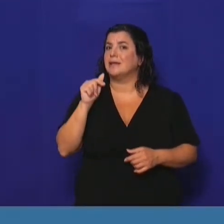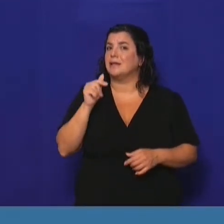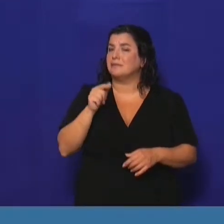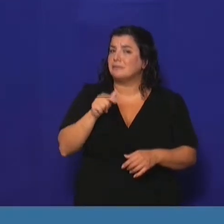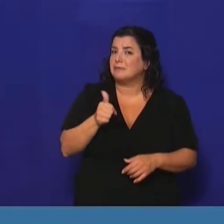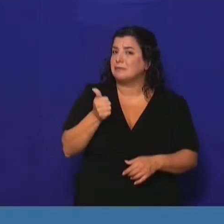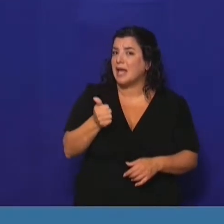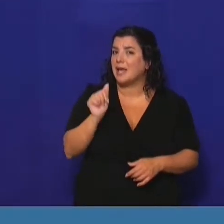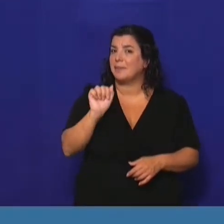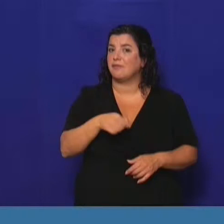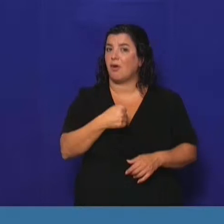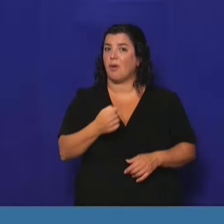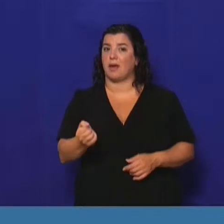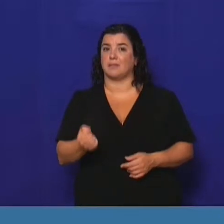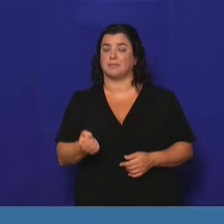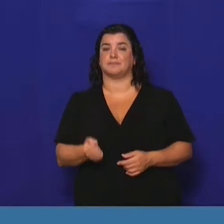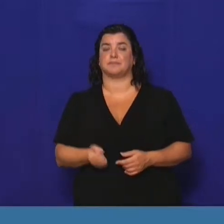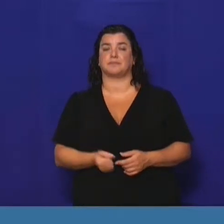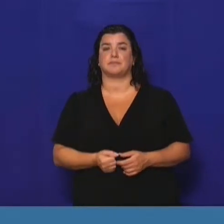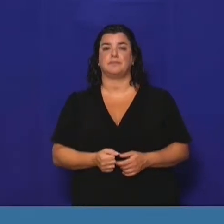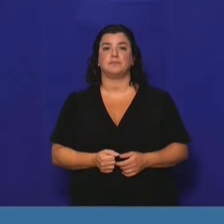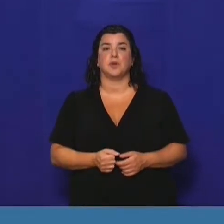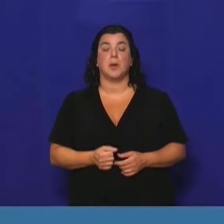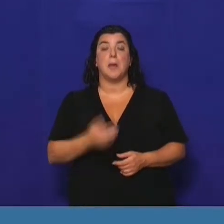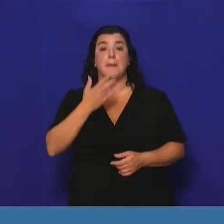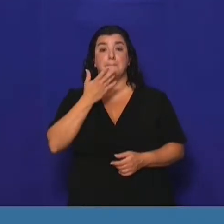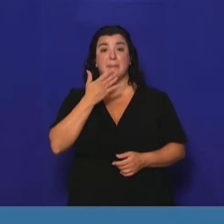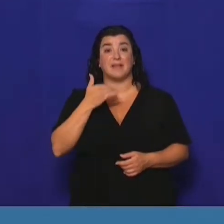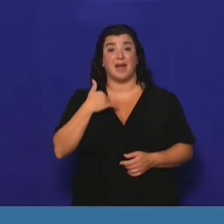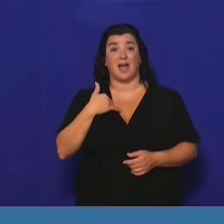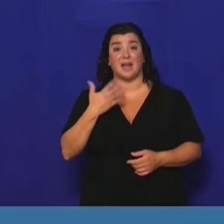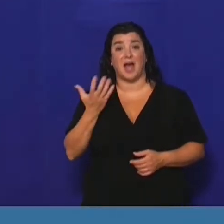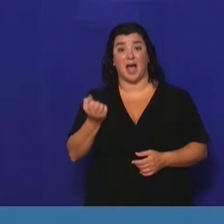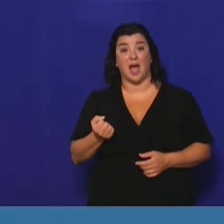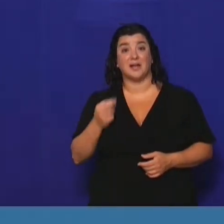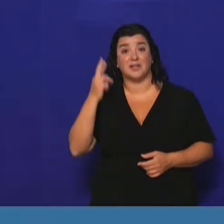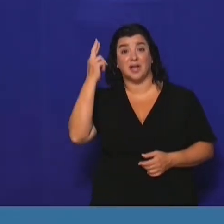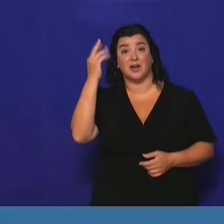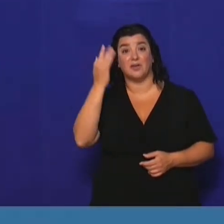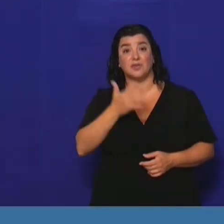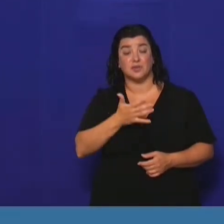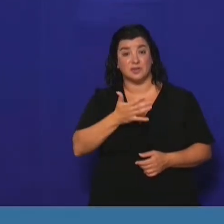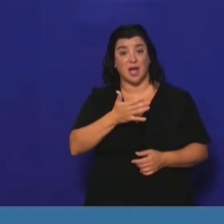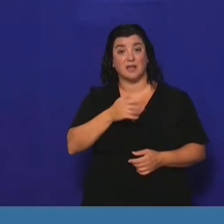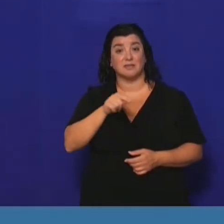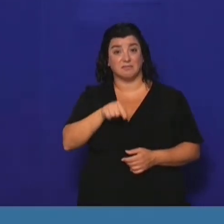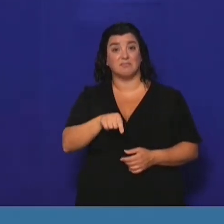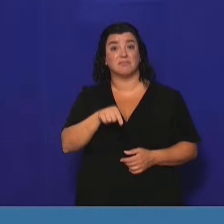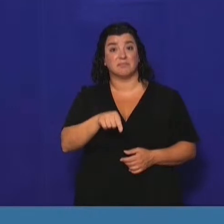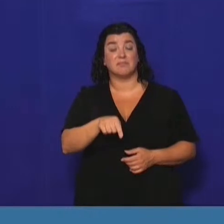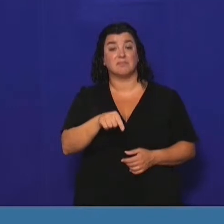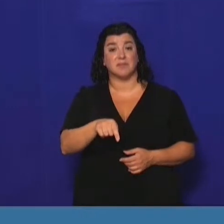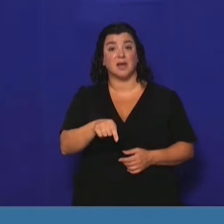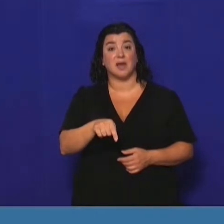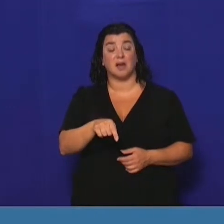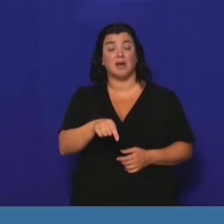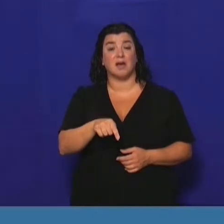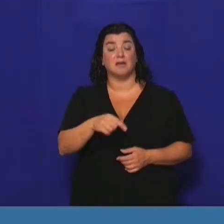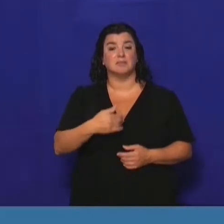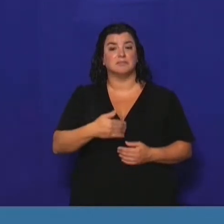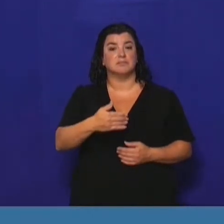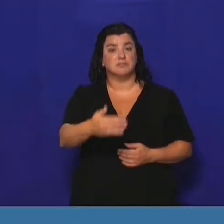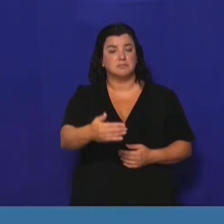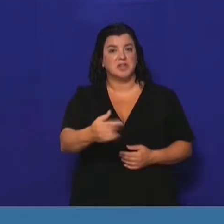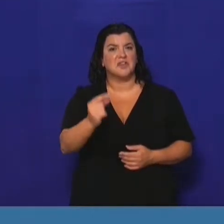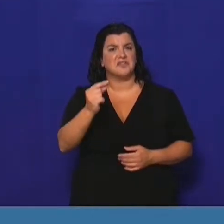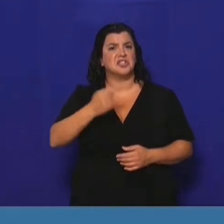anke l-kwalità tagħhom. U kif ikollna r-riżultat ta' din l-evalwazzjoni li nistennew li jkollna ftit ġranet dal-waqt,